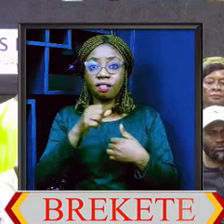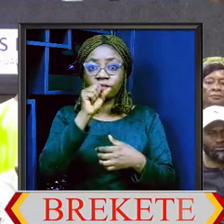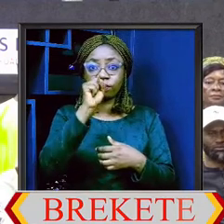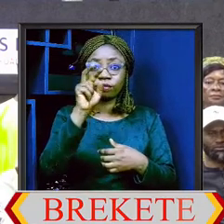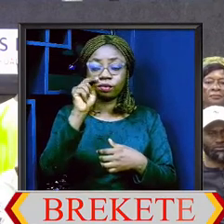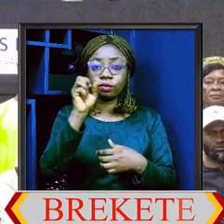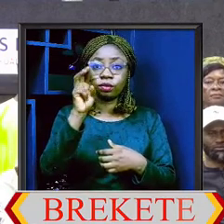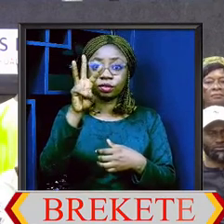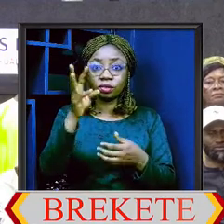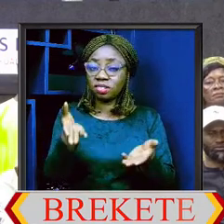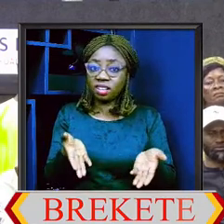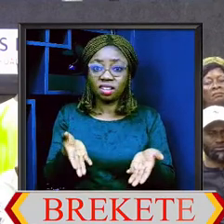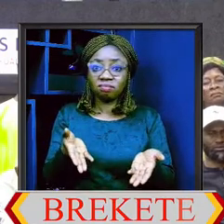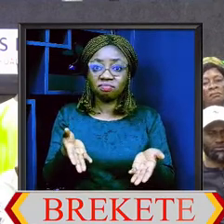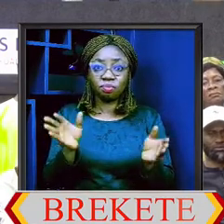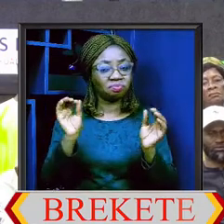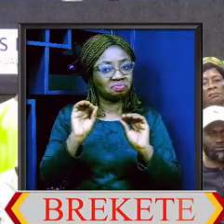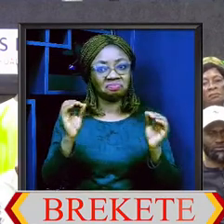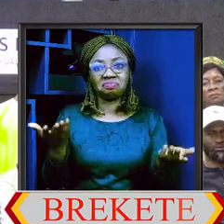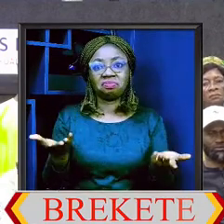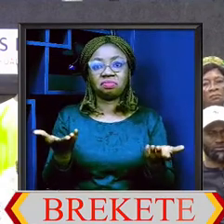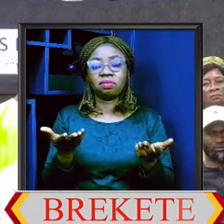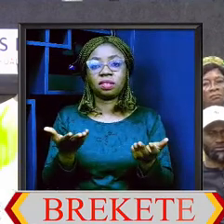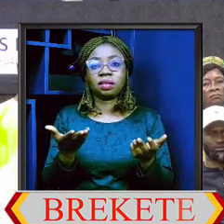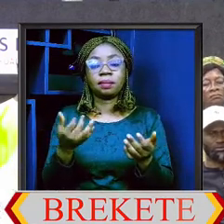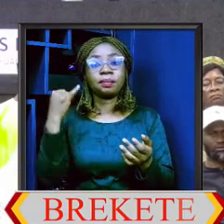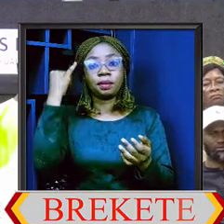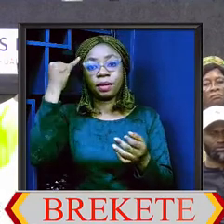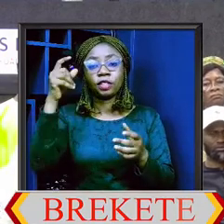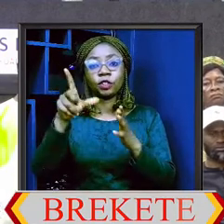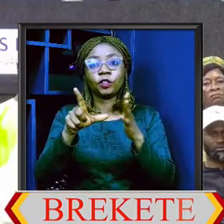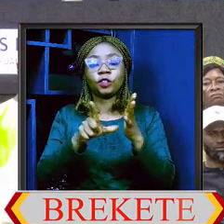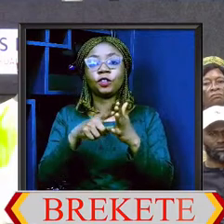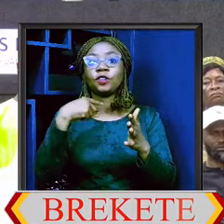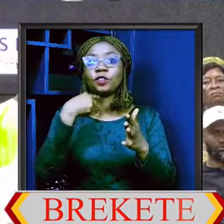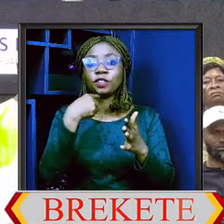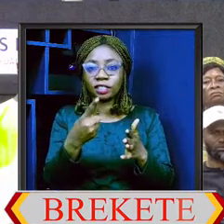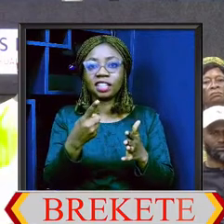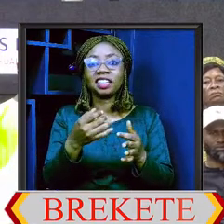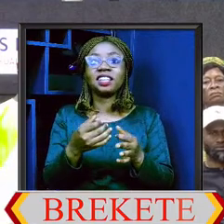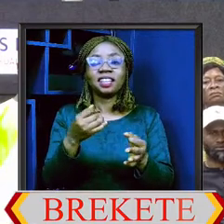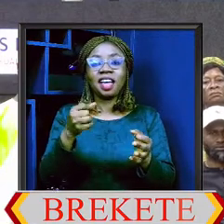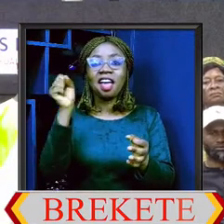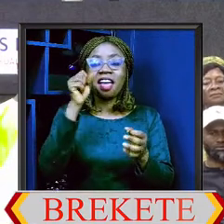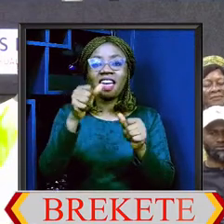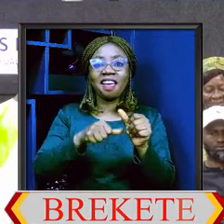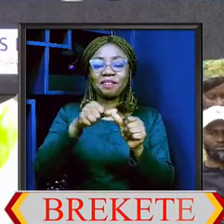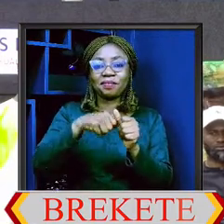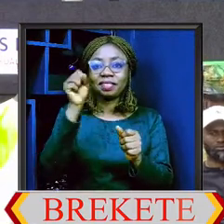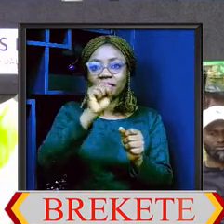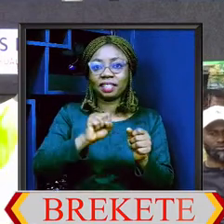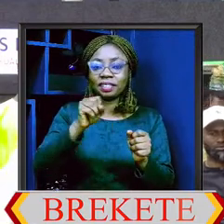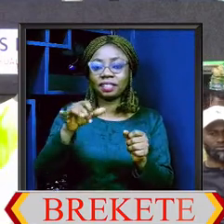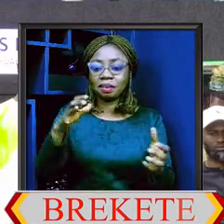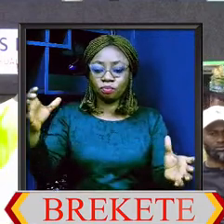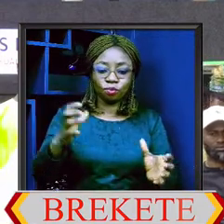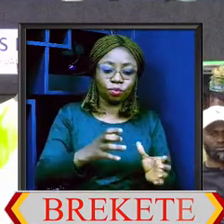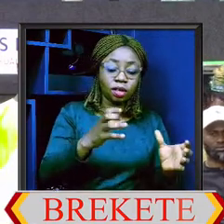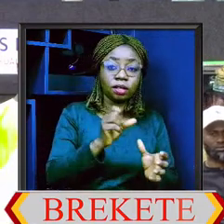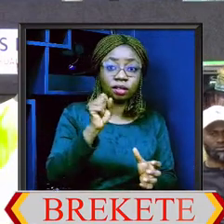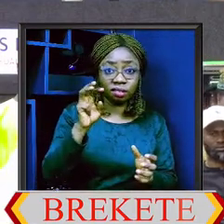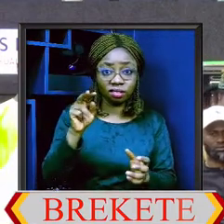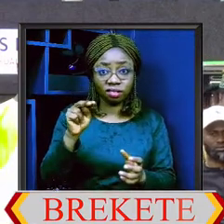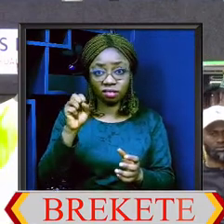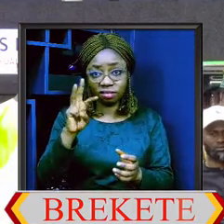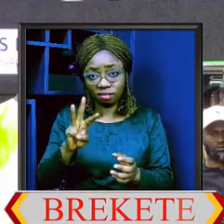so if the LA talk every Saturday they go pack snow you go come the P dust now our